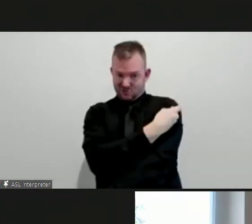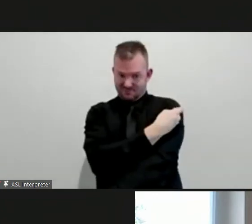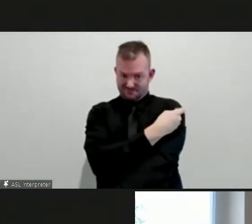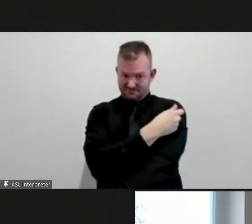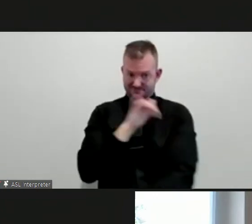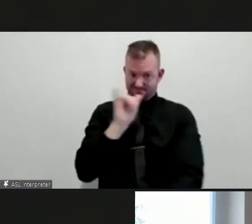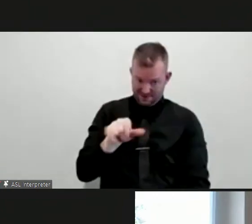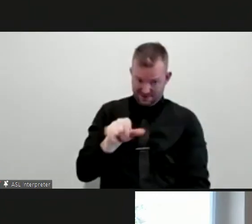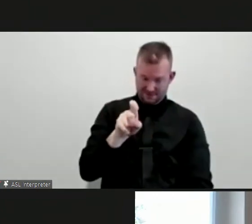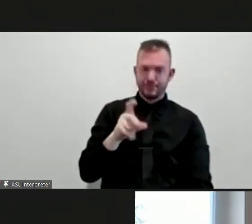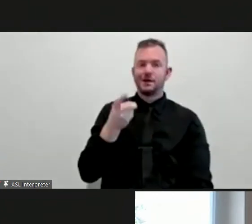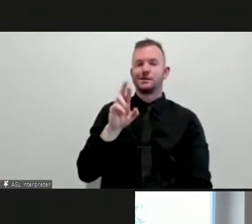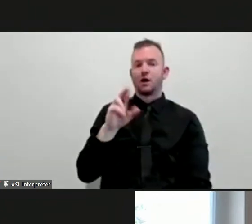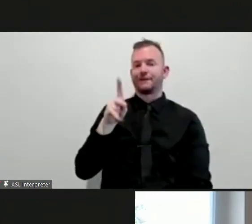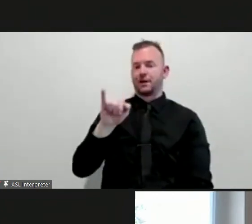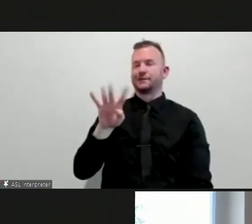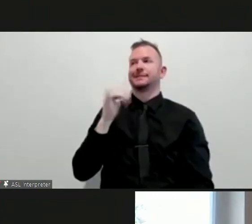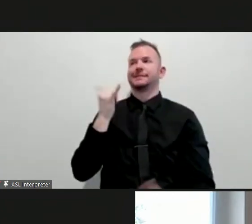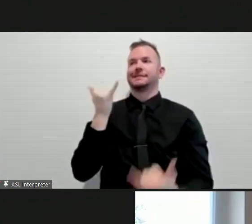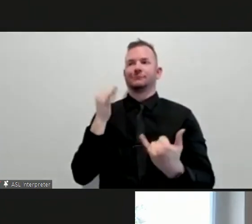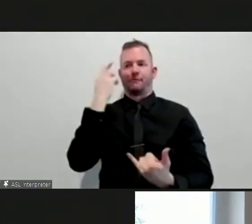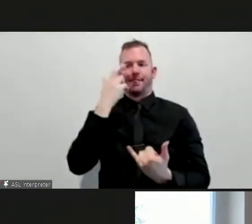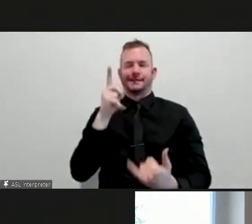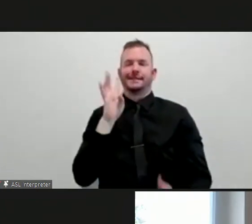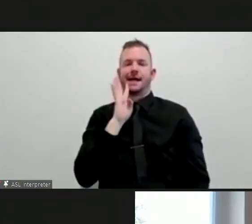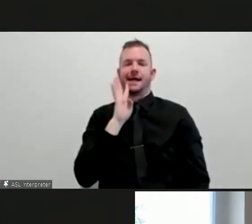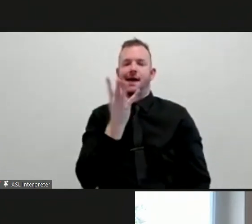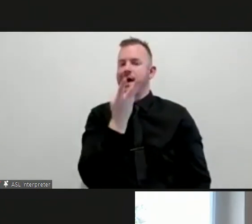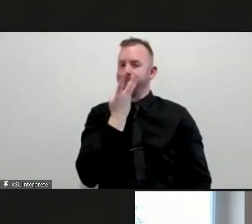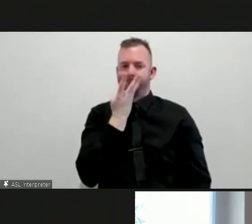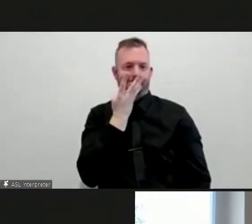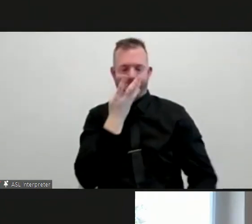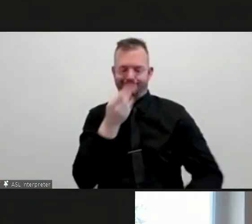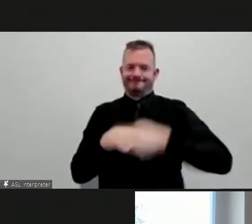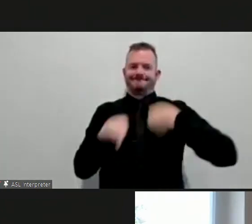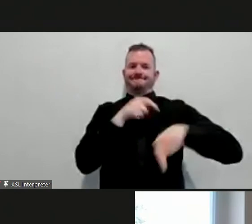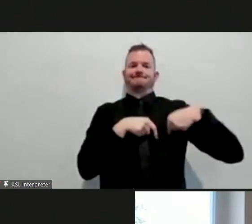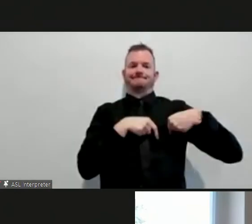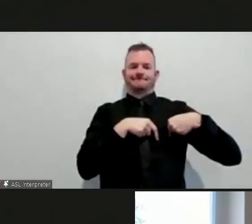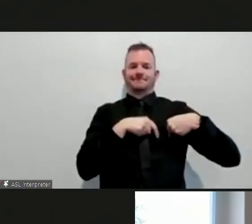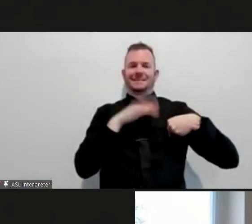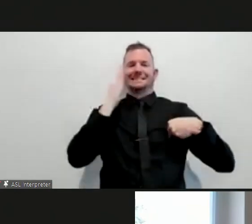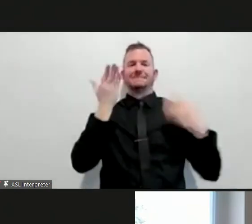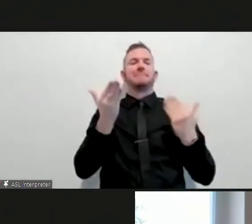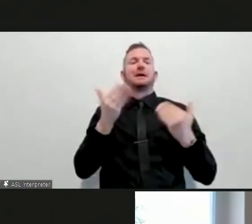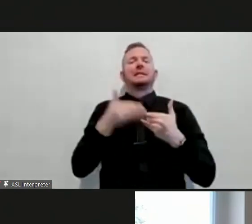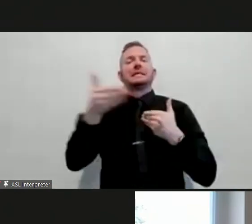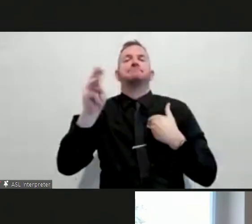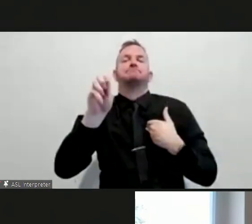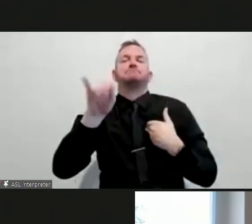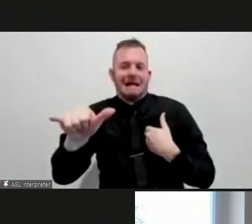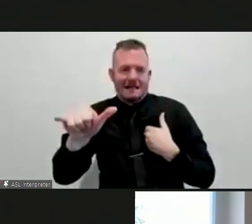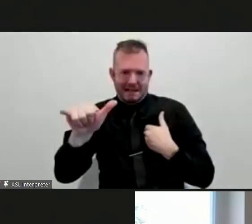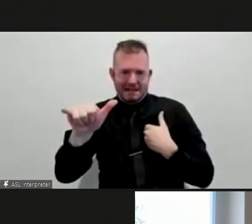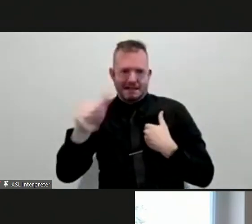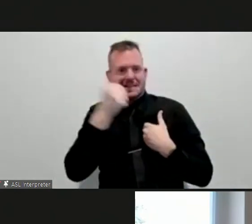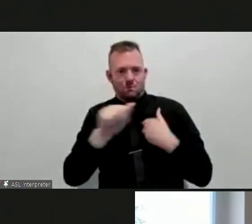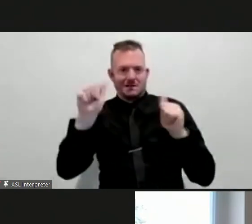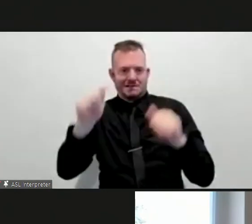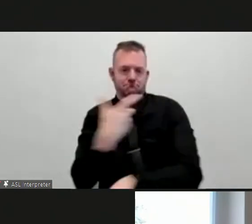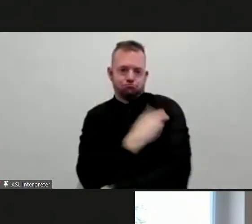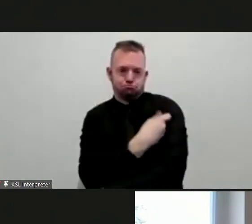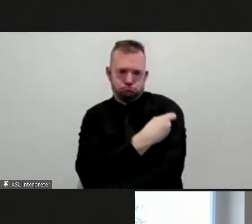unknown at this time. Do we want to be that way? Absolutely. The more vaccine we can get, that's where we want to be. We want to get every